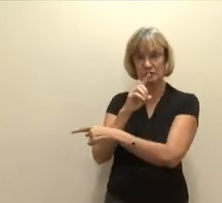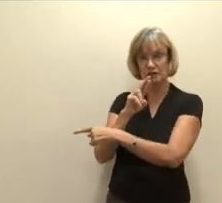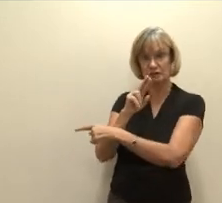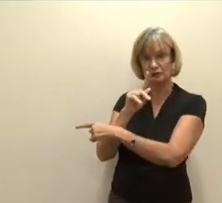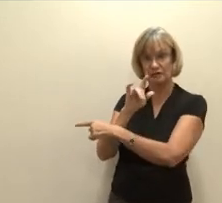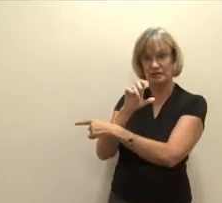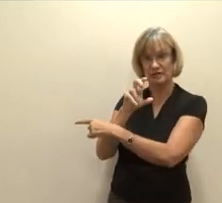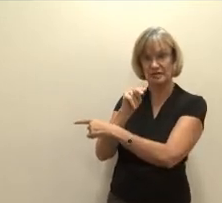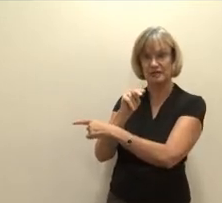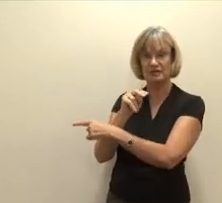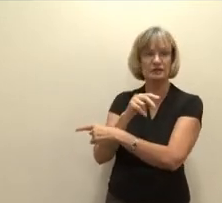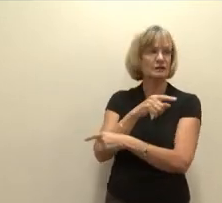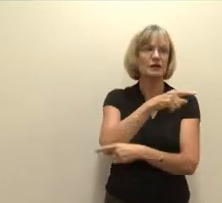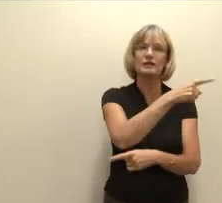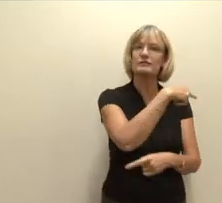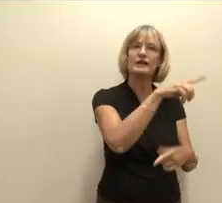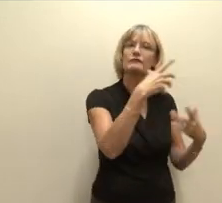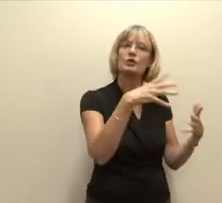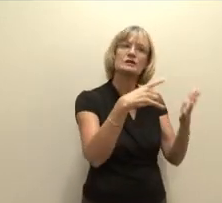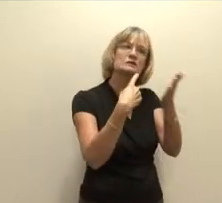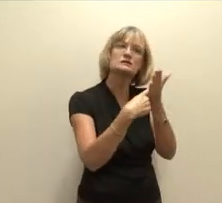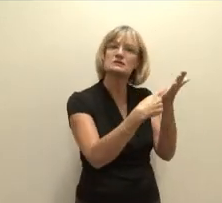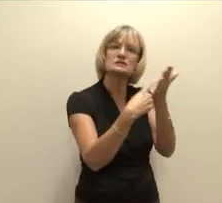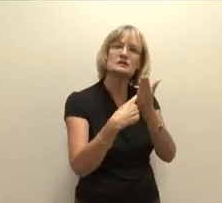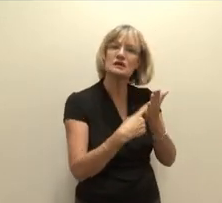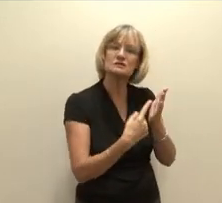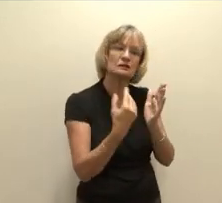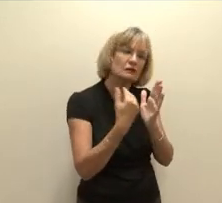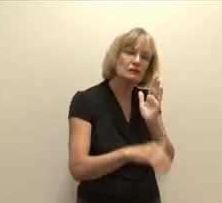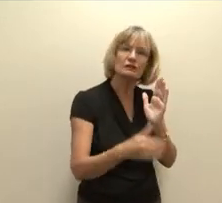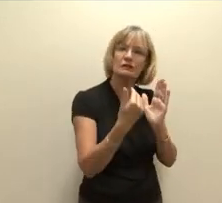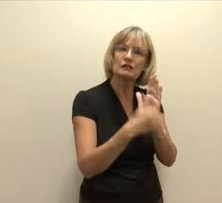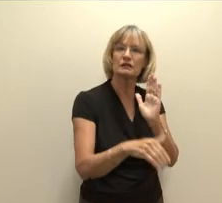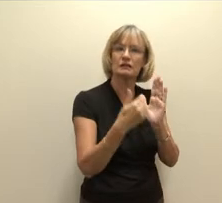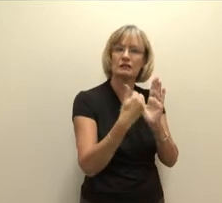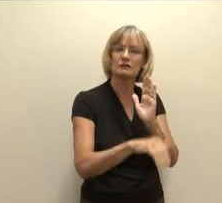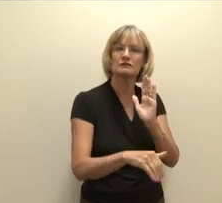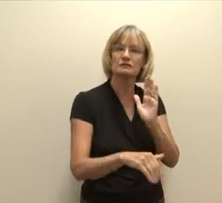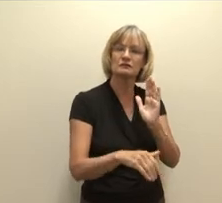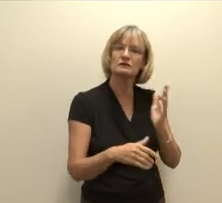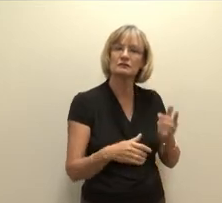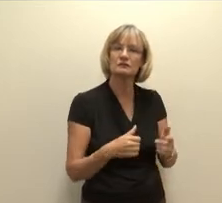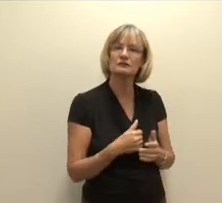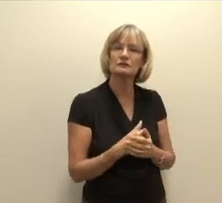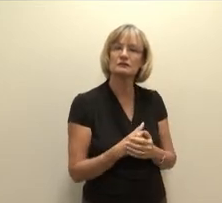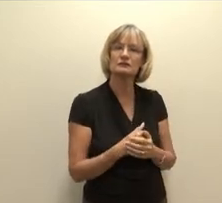was discussed by this board repeatedly, often,